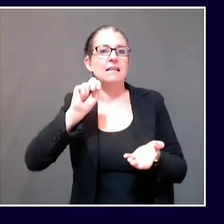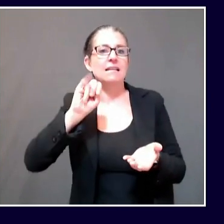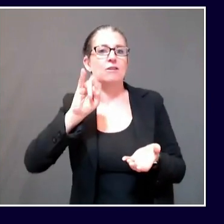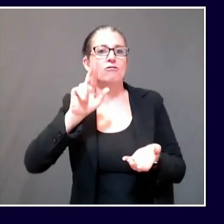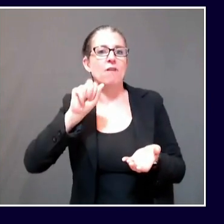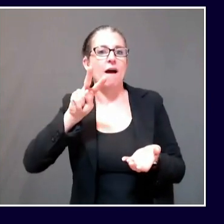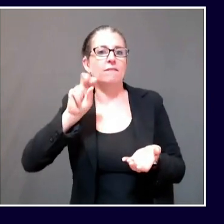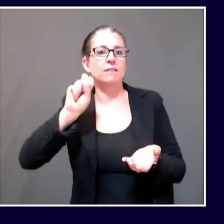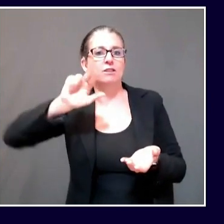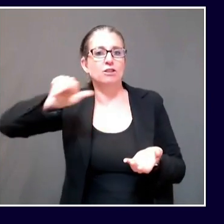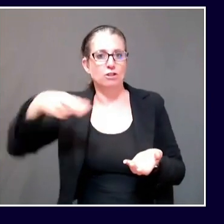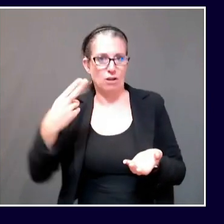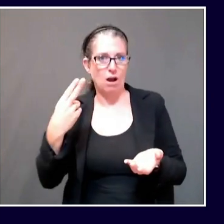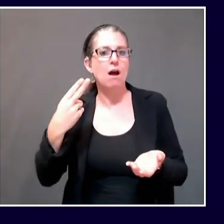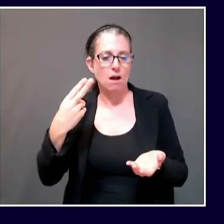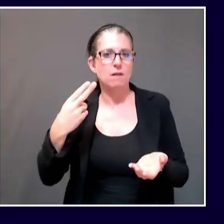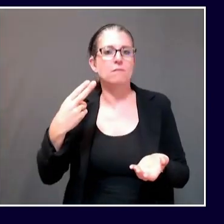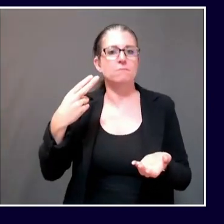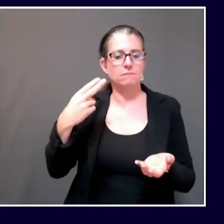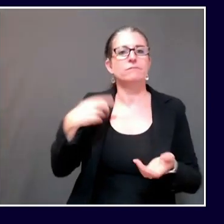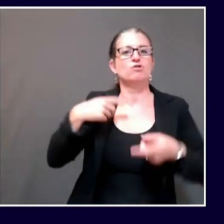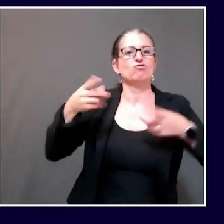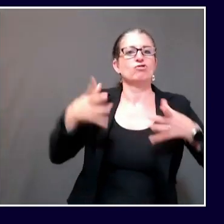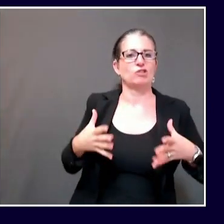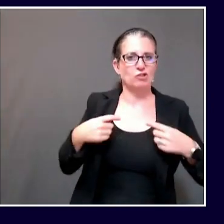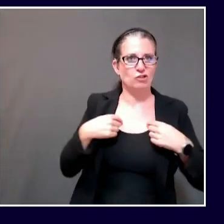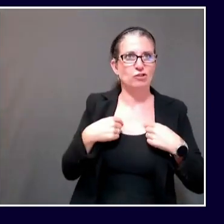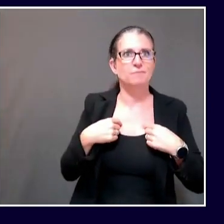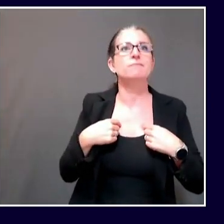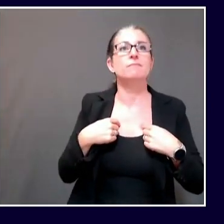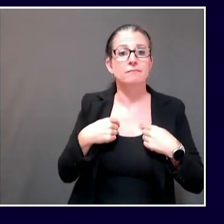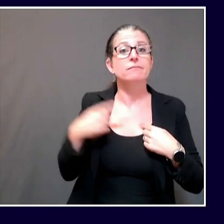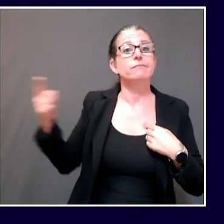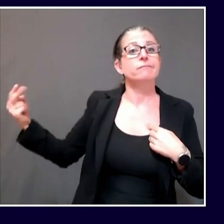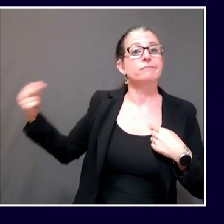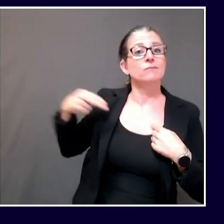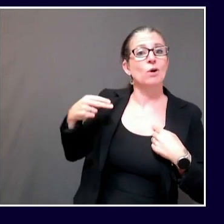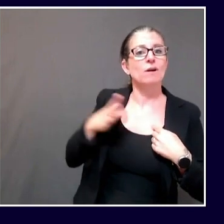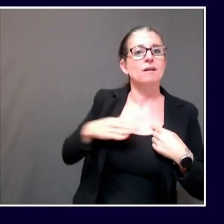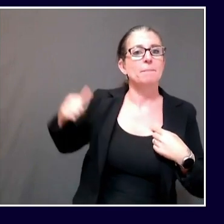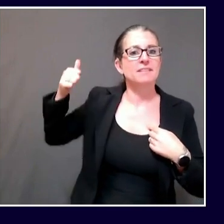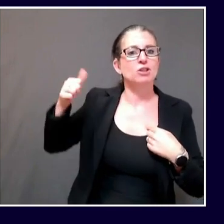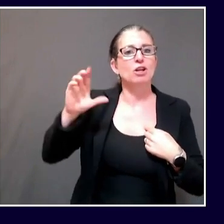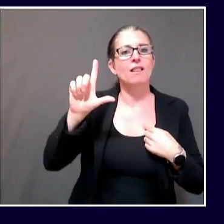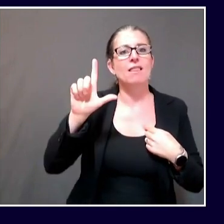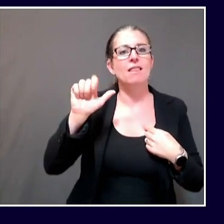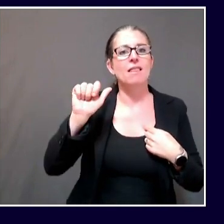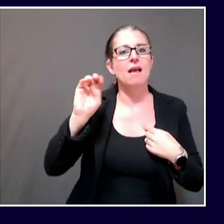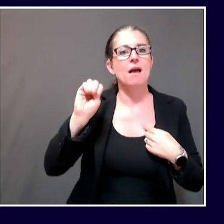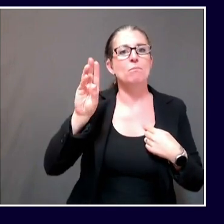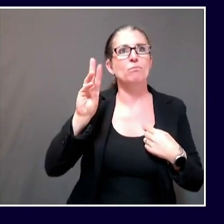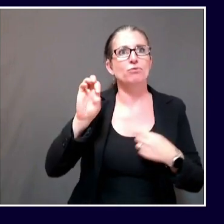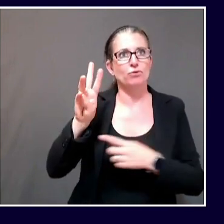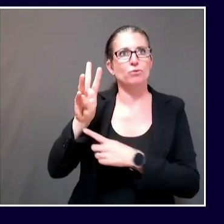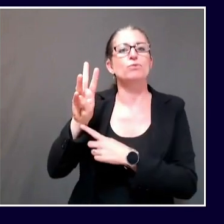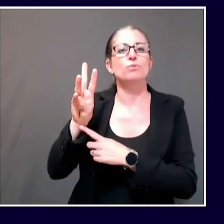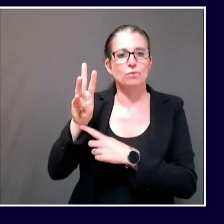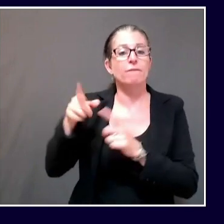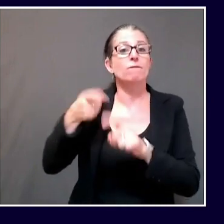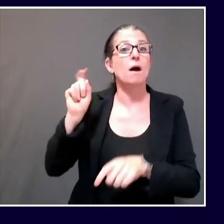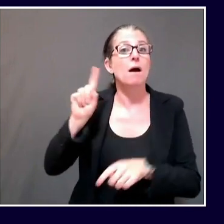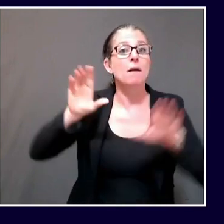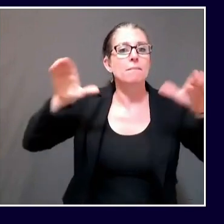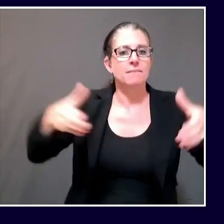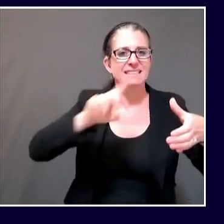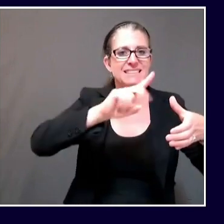Prevention, and I am joined this afternoon by Commissioner Jean Wambrew of Maine's Department of Health and Human Services. Commissioner Wambrew